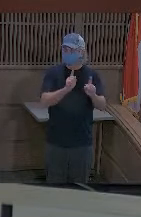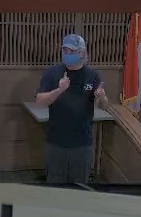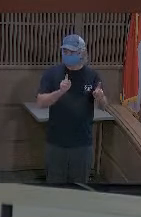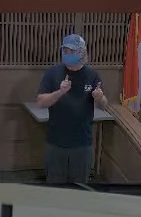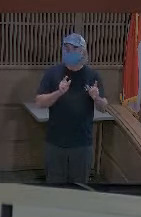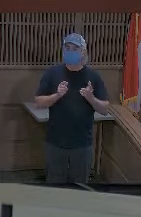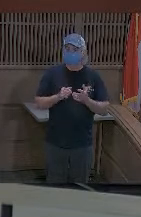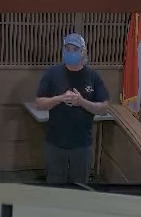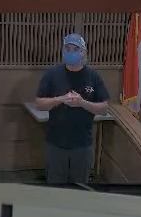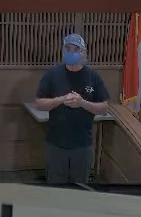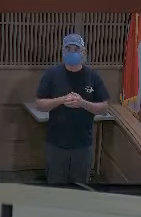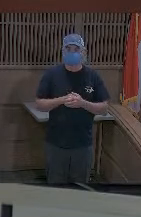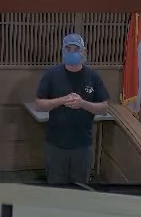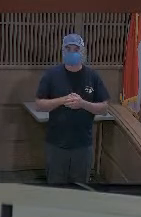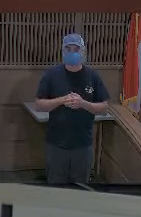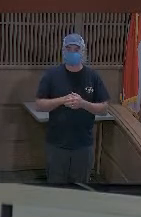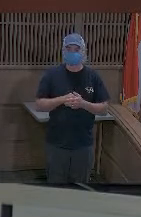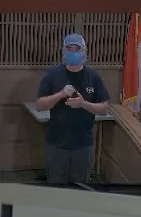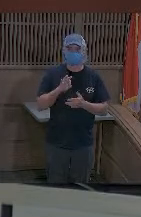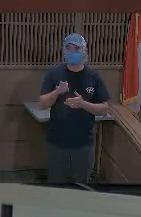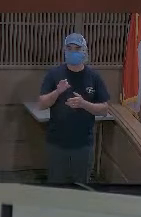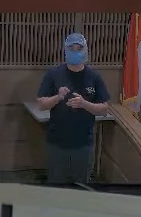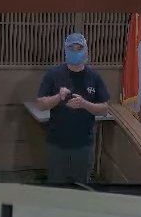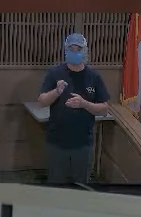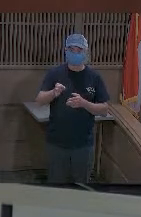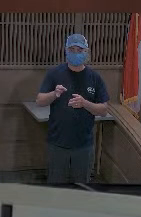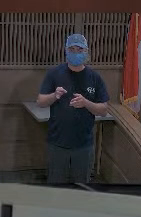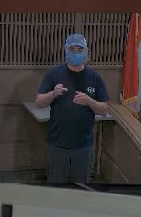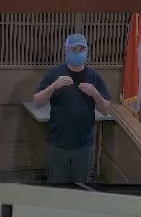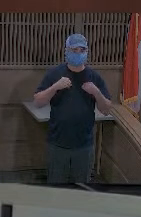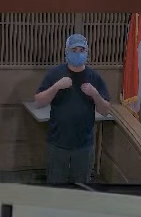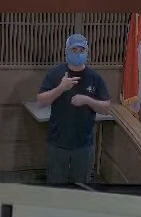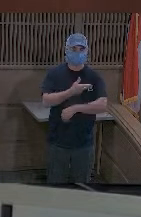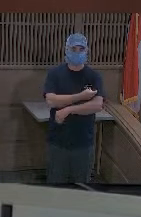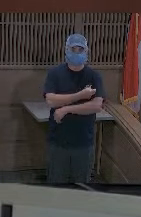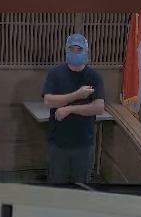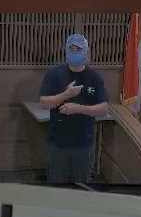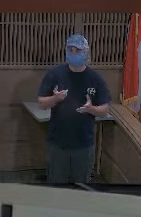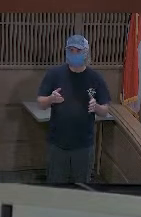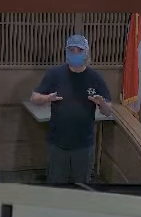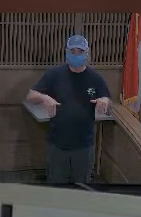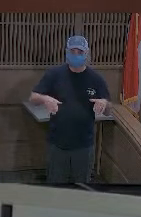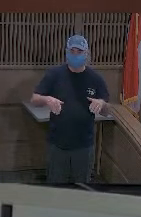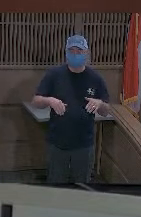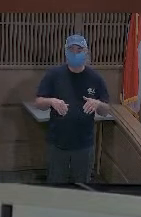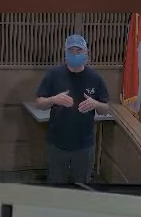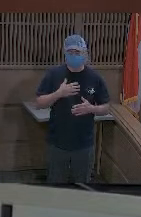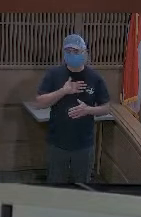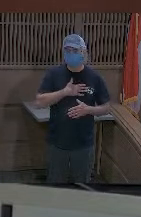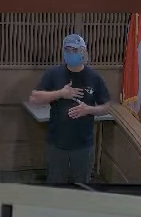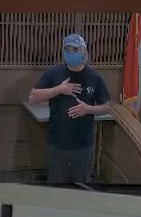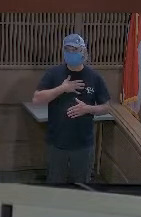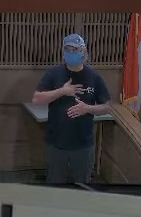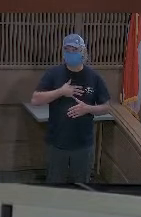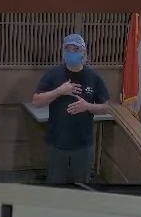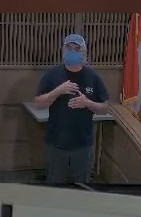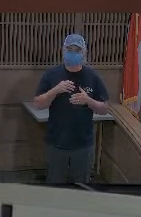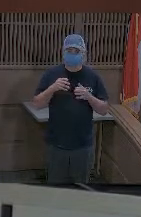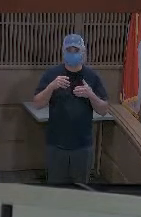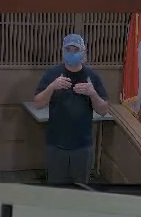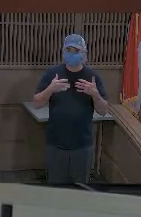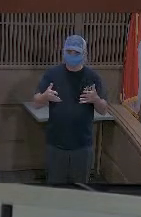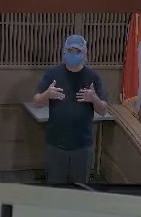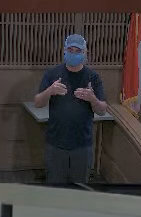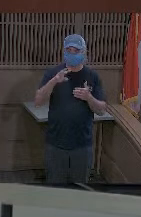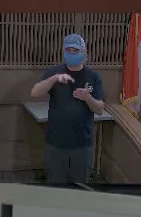if you have hesitated or delayed getting your vaccination and deciding to get that, let's go ahead and schedule that and don't delay it any